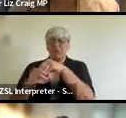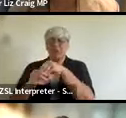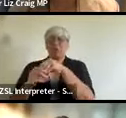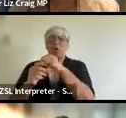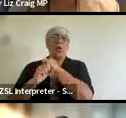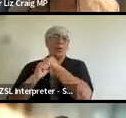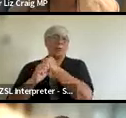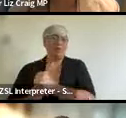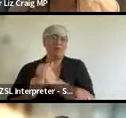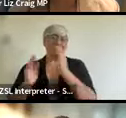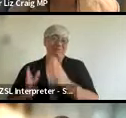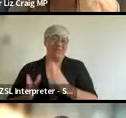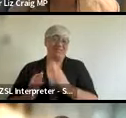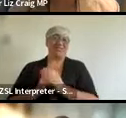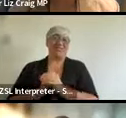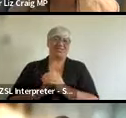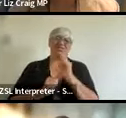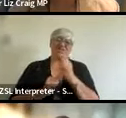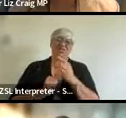saying. So I'll just